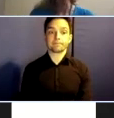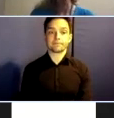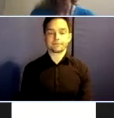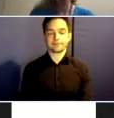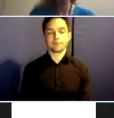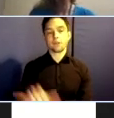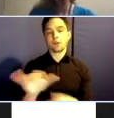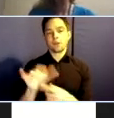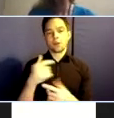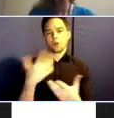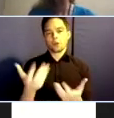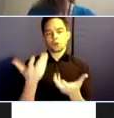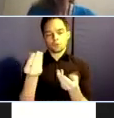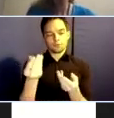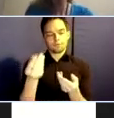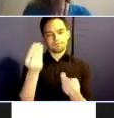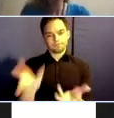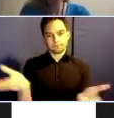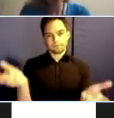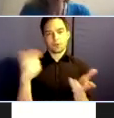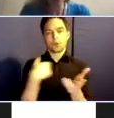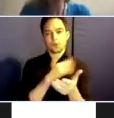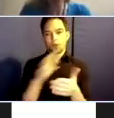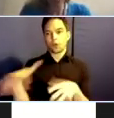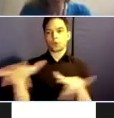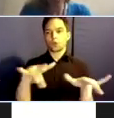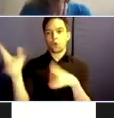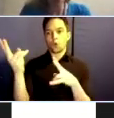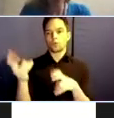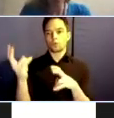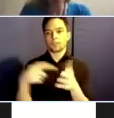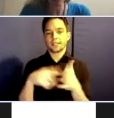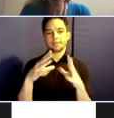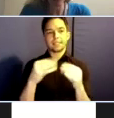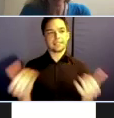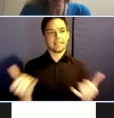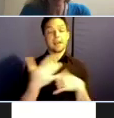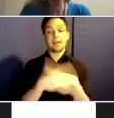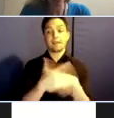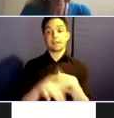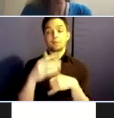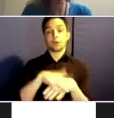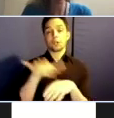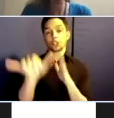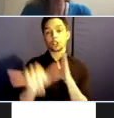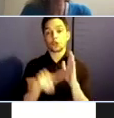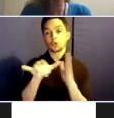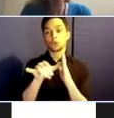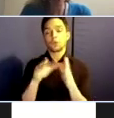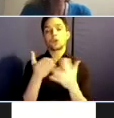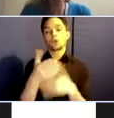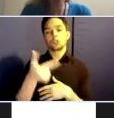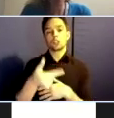And I just also wanted to note that we will be recording the session today and it will be available on YouTube and through the